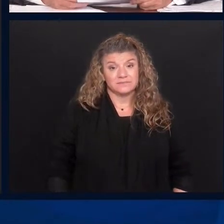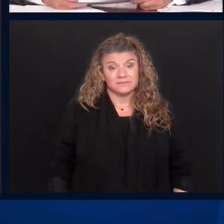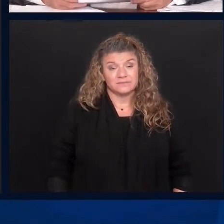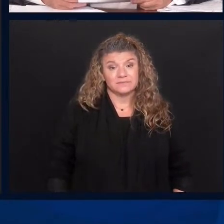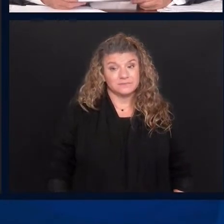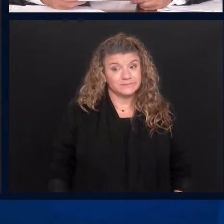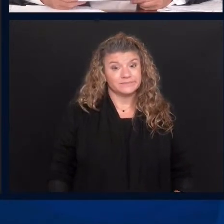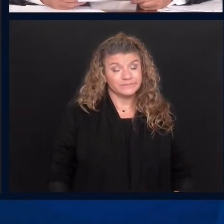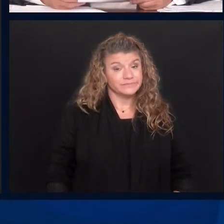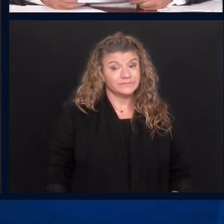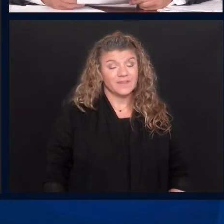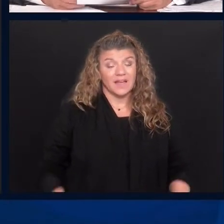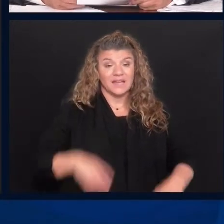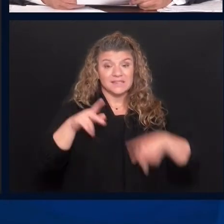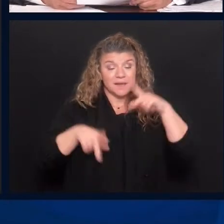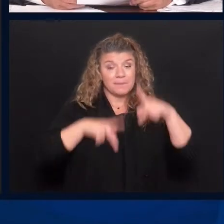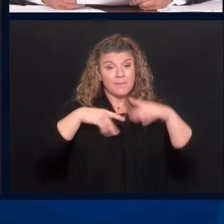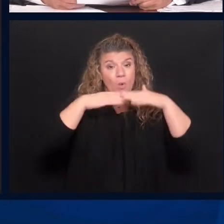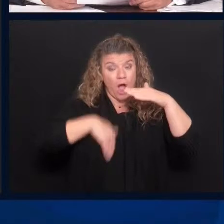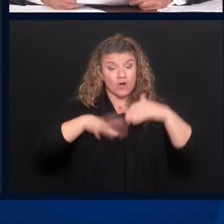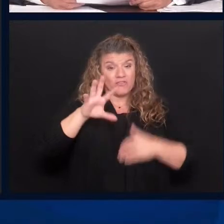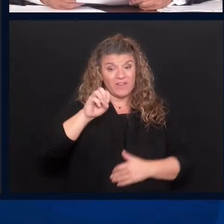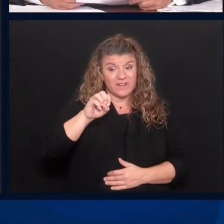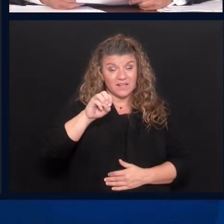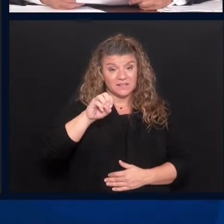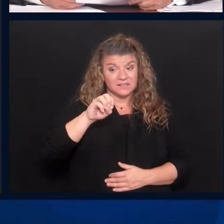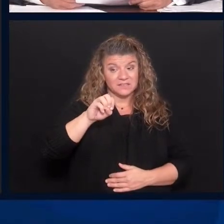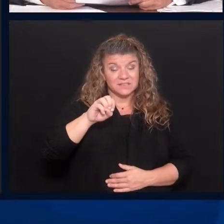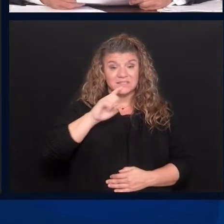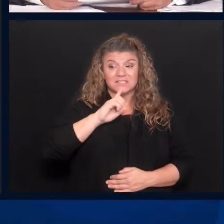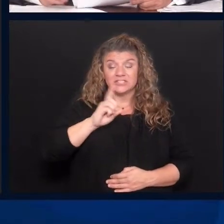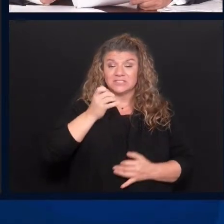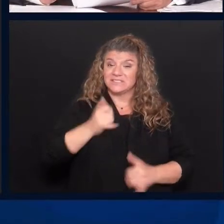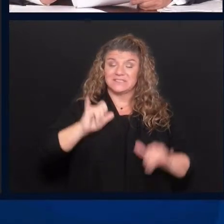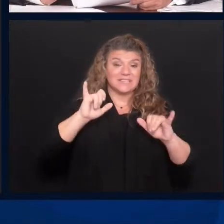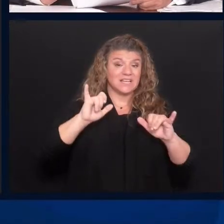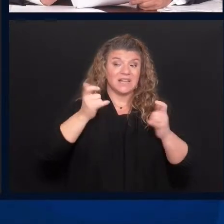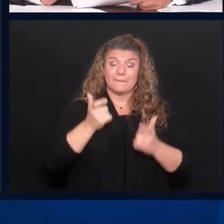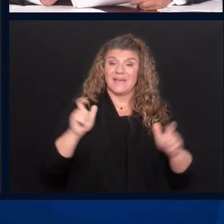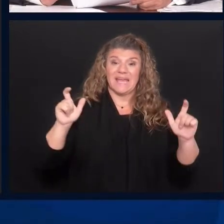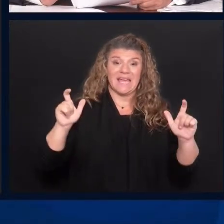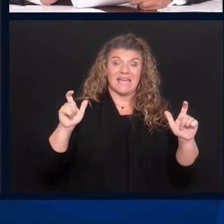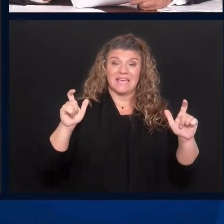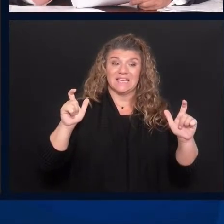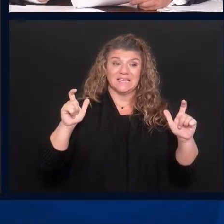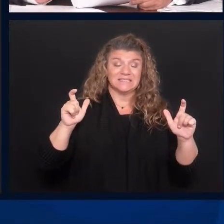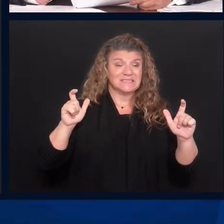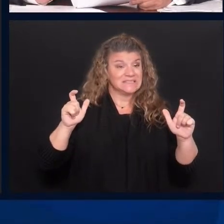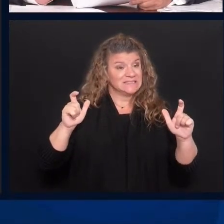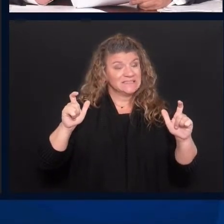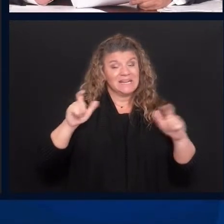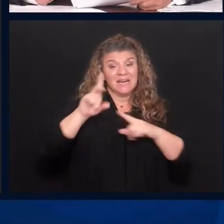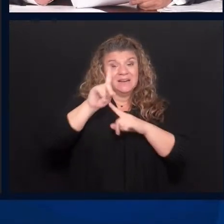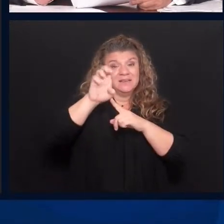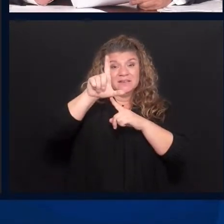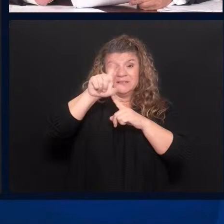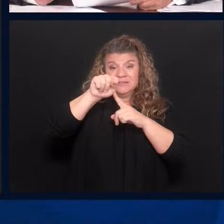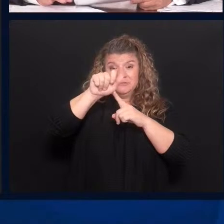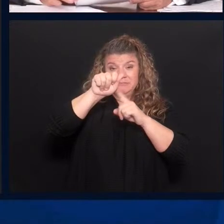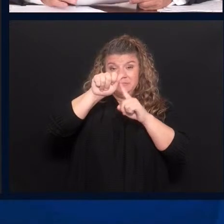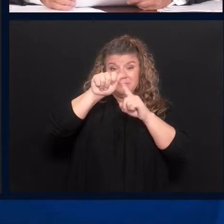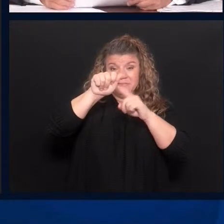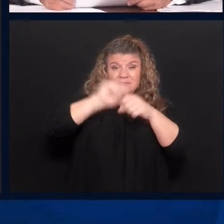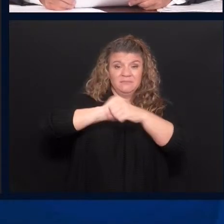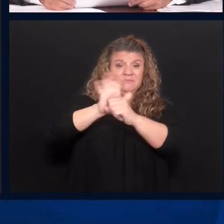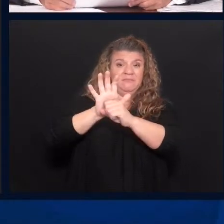The folks that are under 50, there's still a great big variant or delta there, if you want